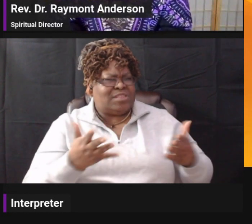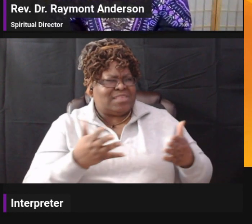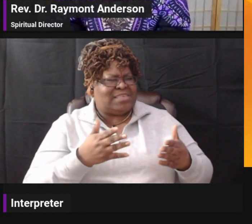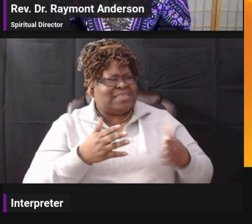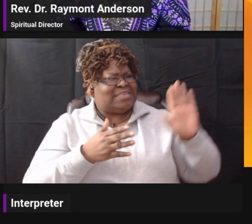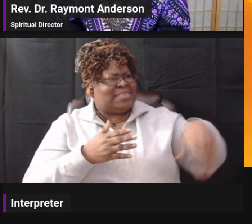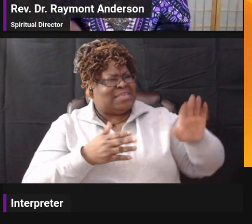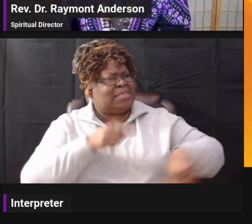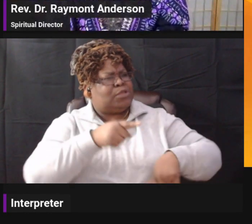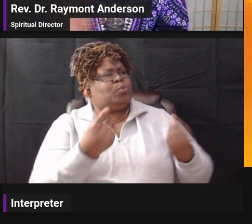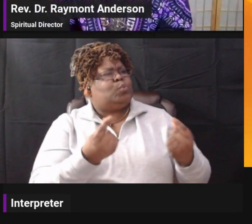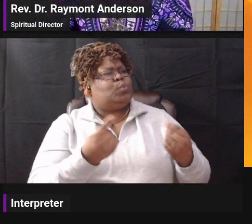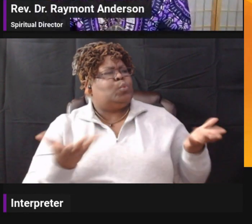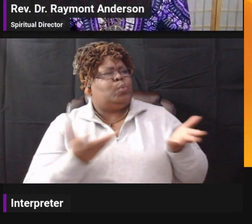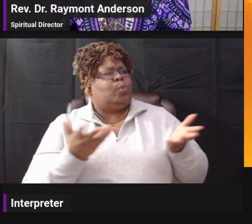dude, what are you doing?